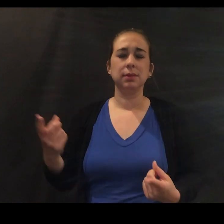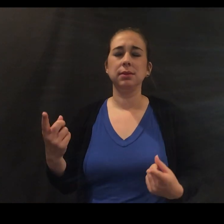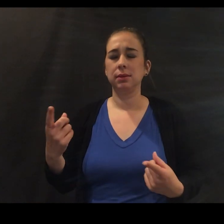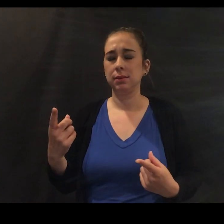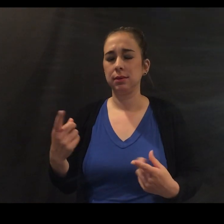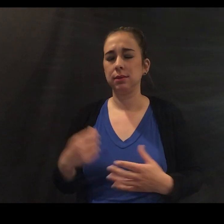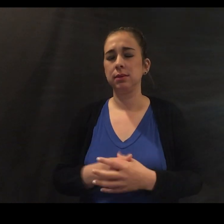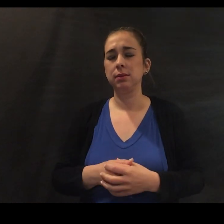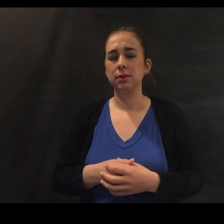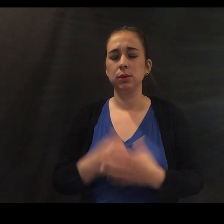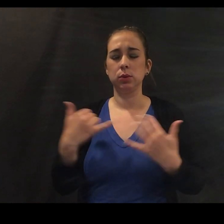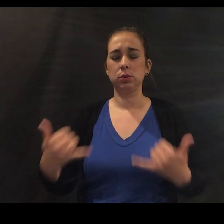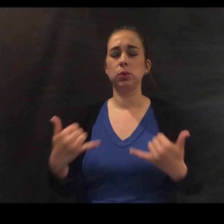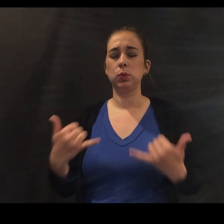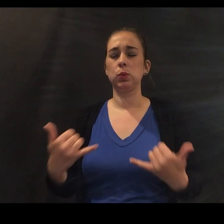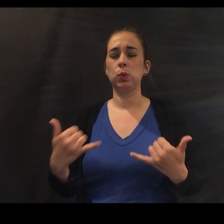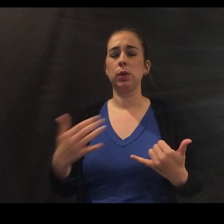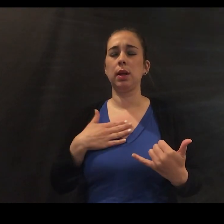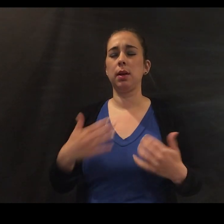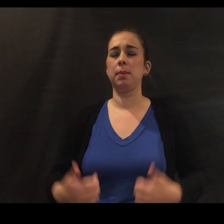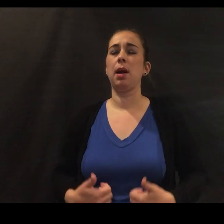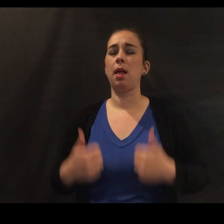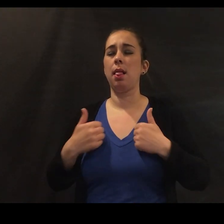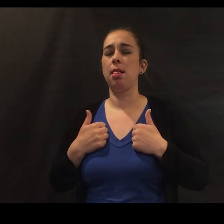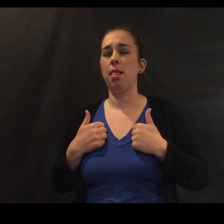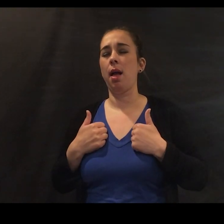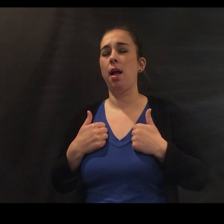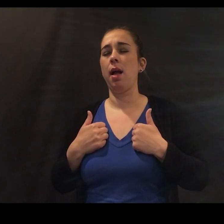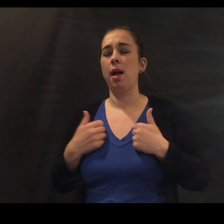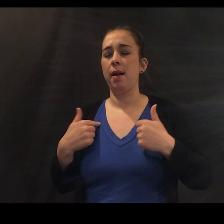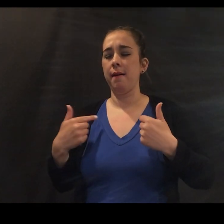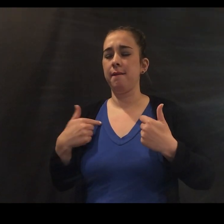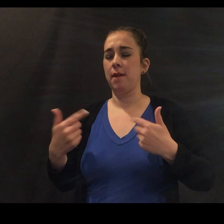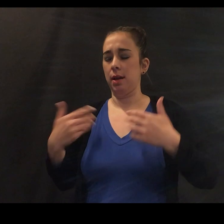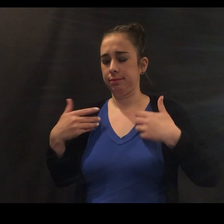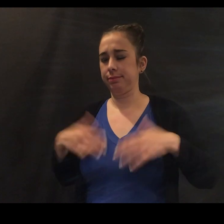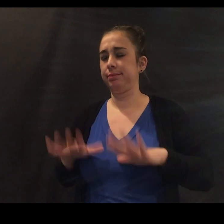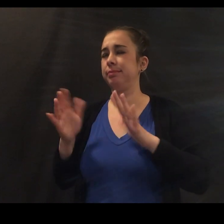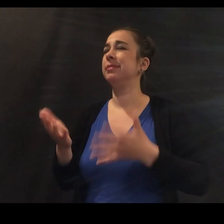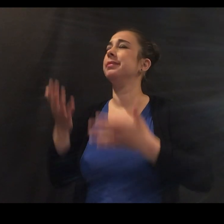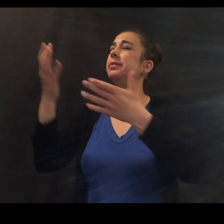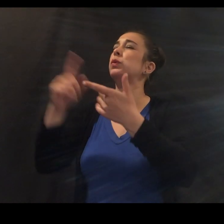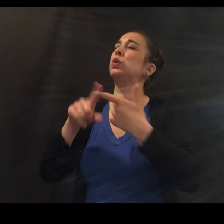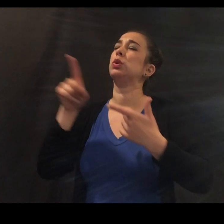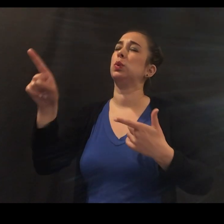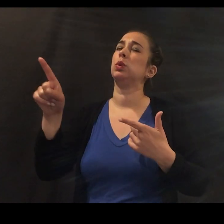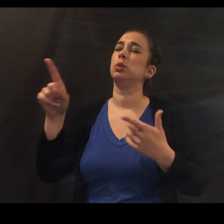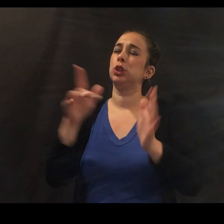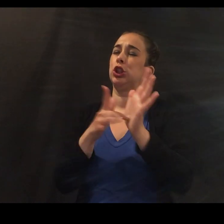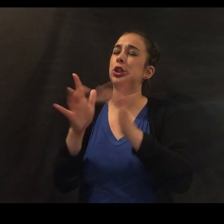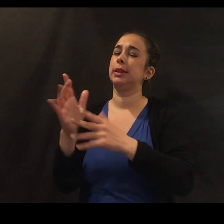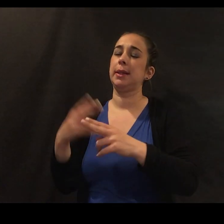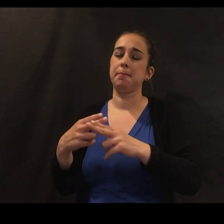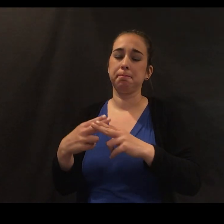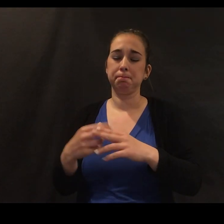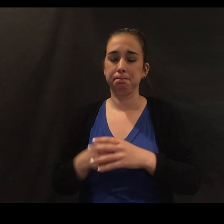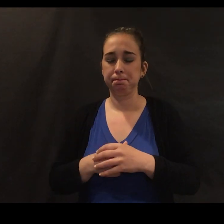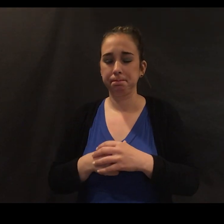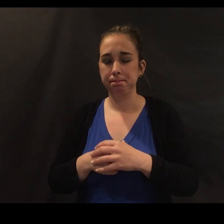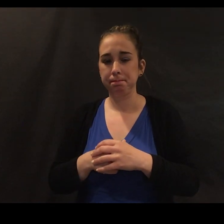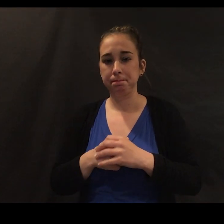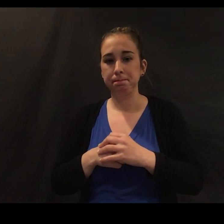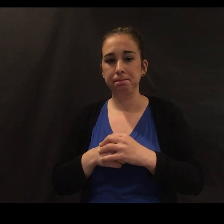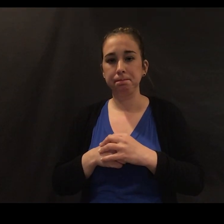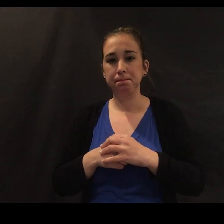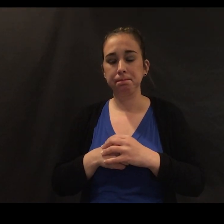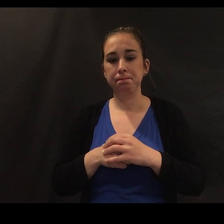Today, I turn my life over to You. In Jesus' name." Lord, I thank You